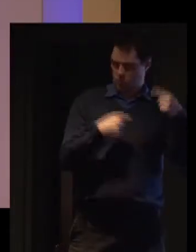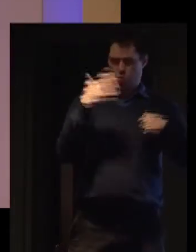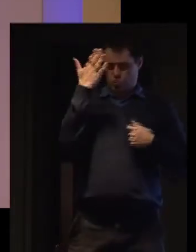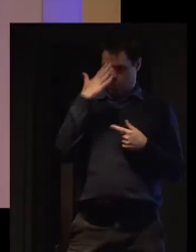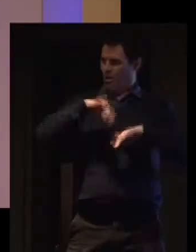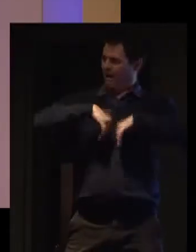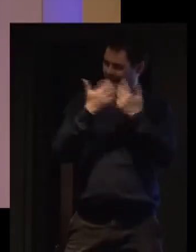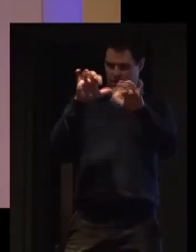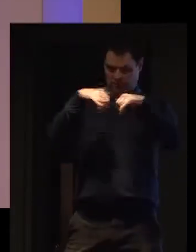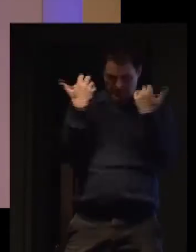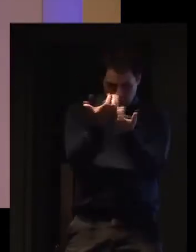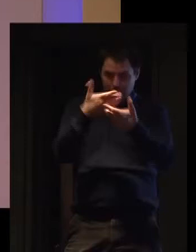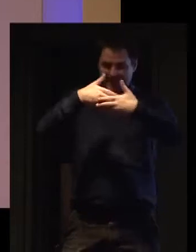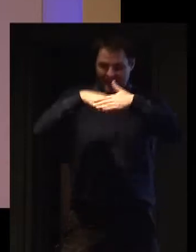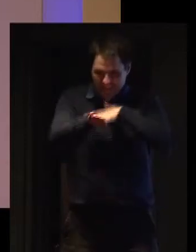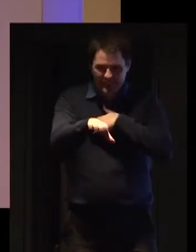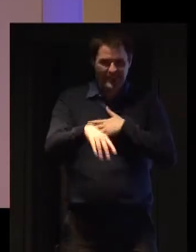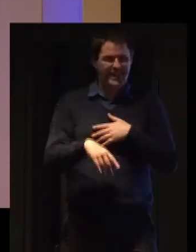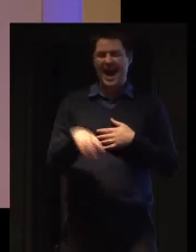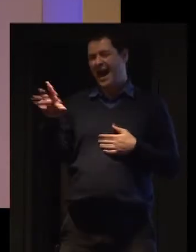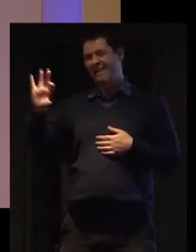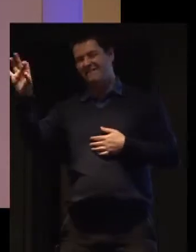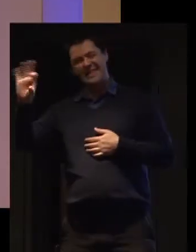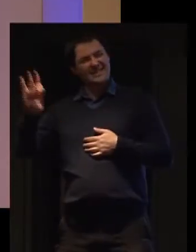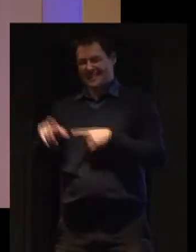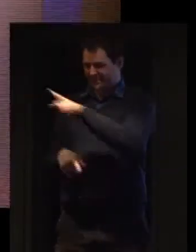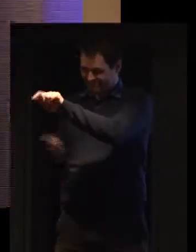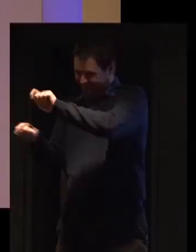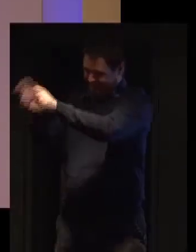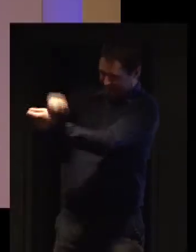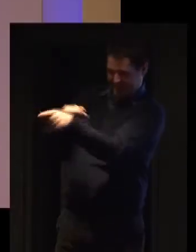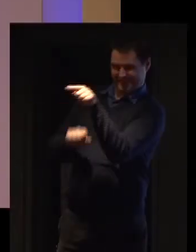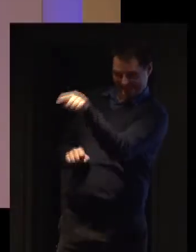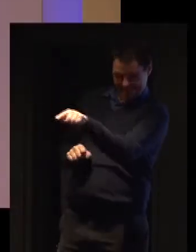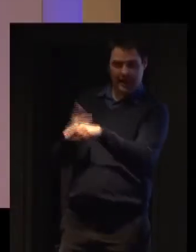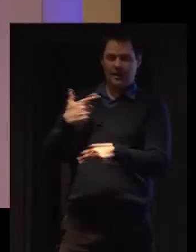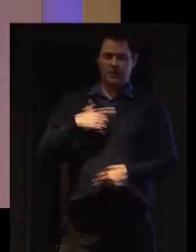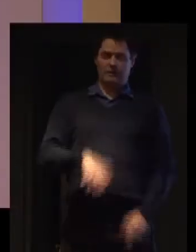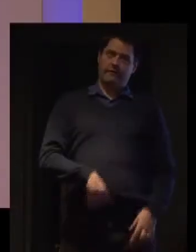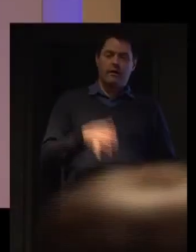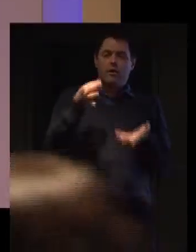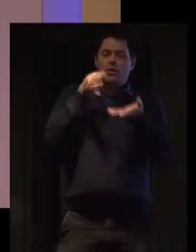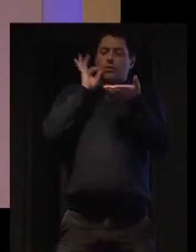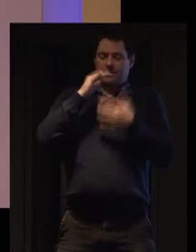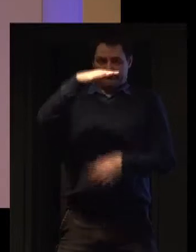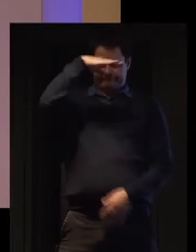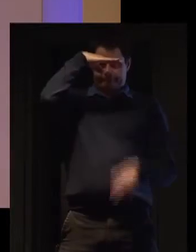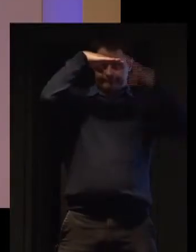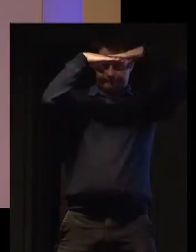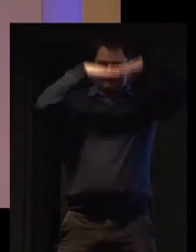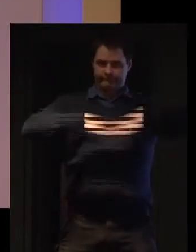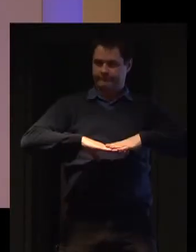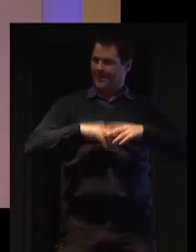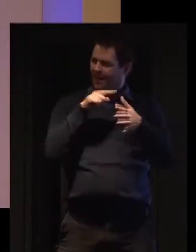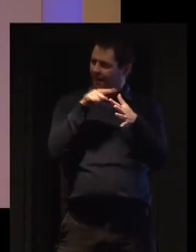know how they need access into the toilet. They know how they want to approach a refreshment stand and the view of the match, etc. They know best.